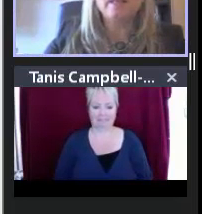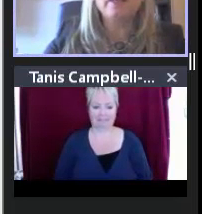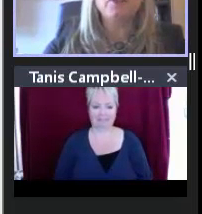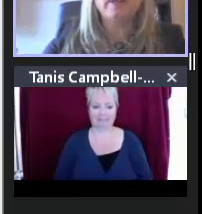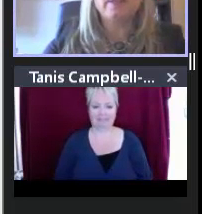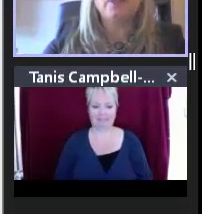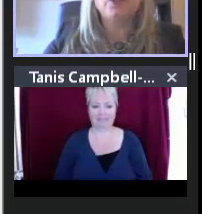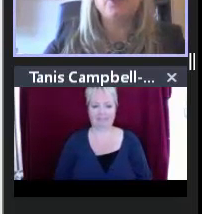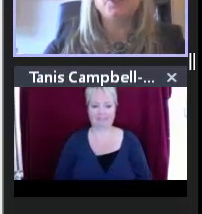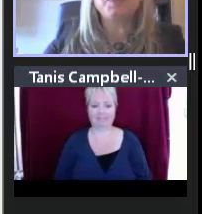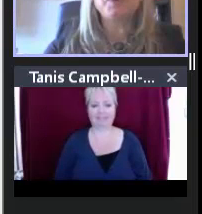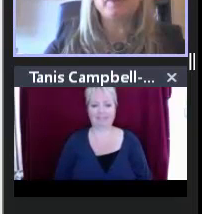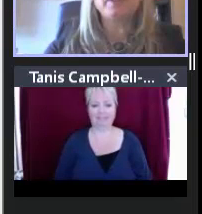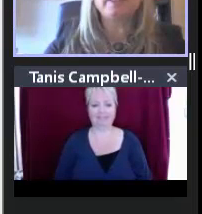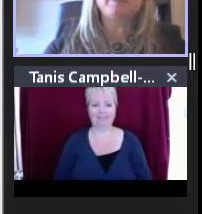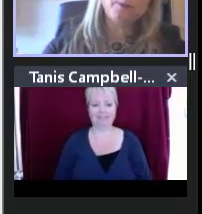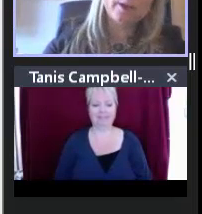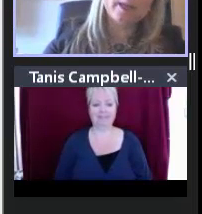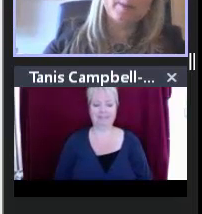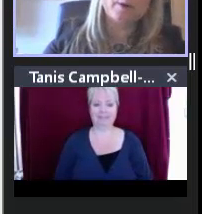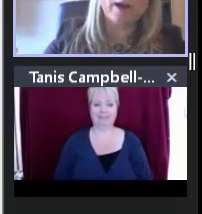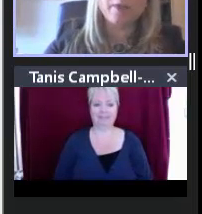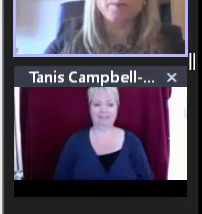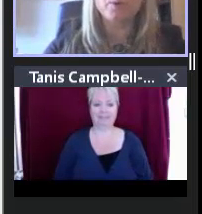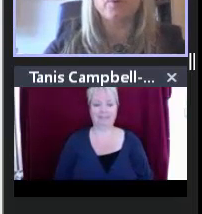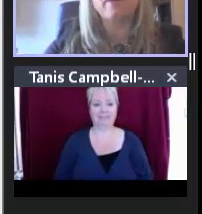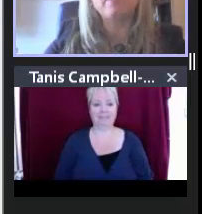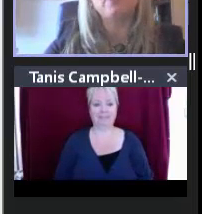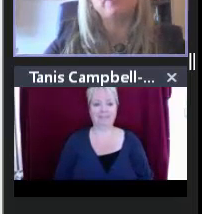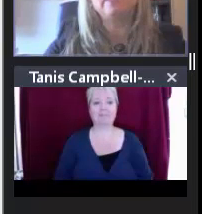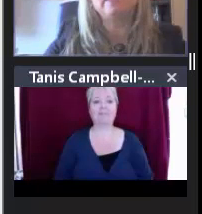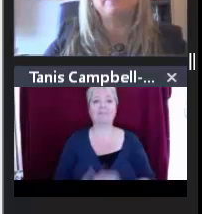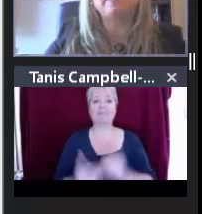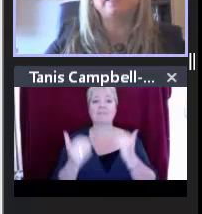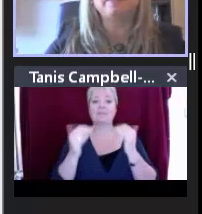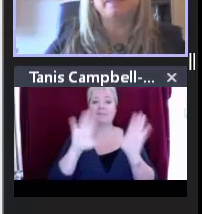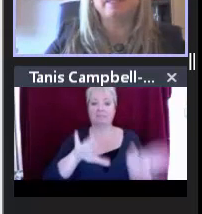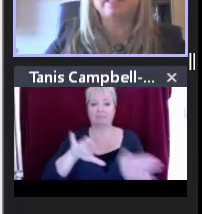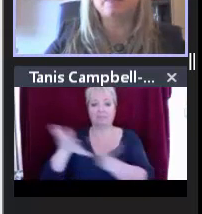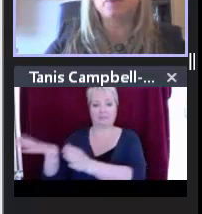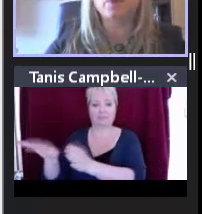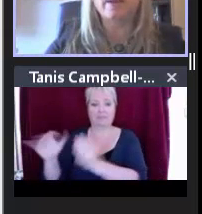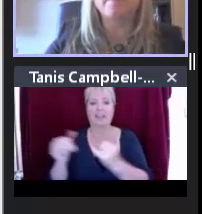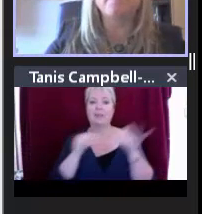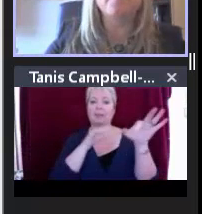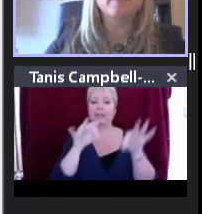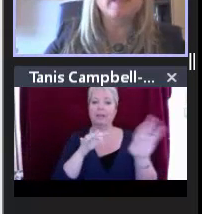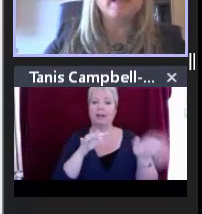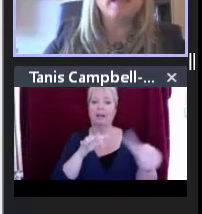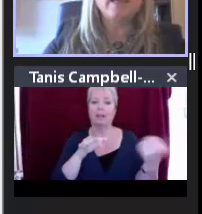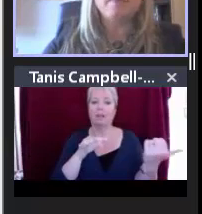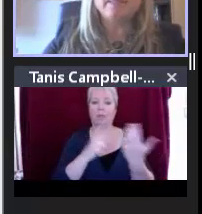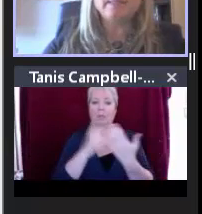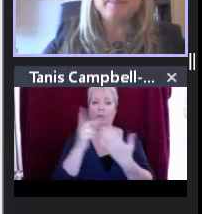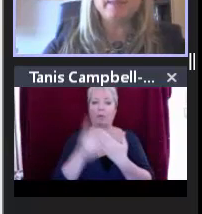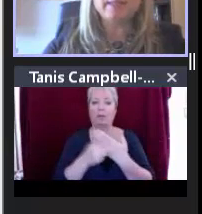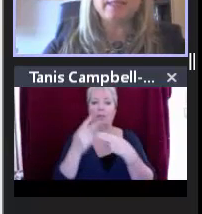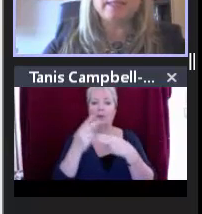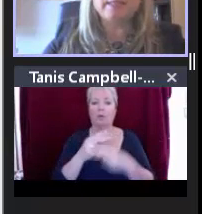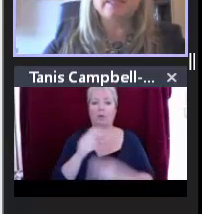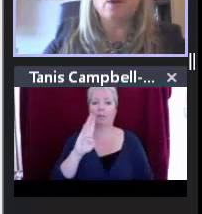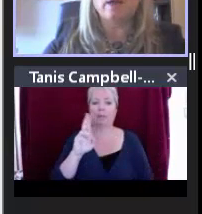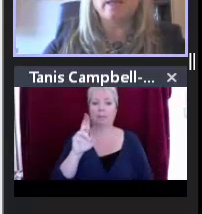So that's a nice transition to move into talking about our other program, which is the Business Abilities program.